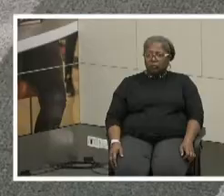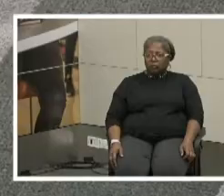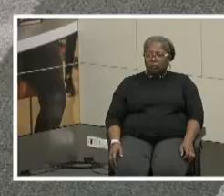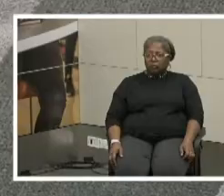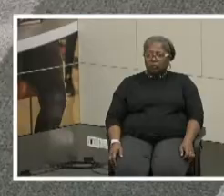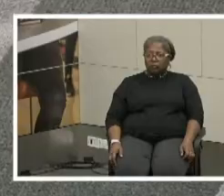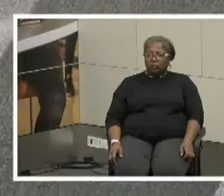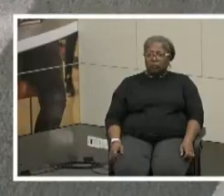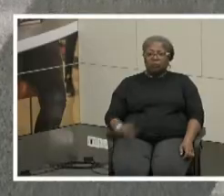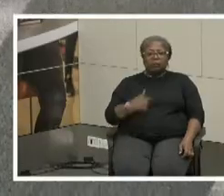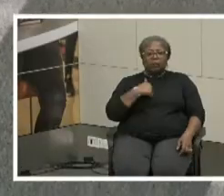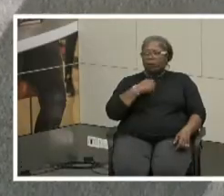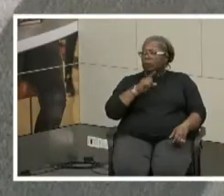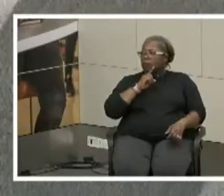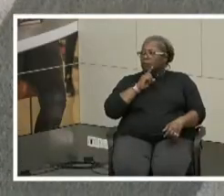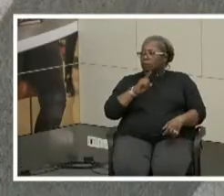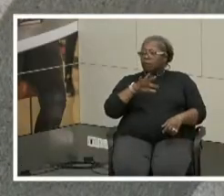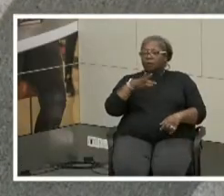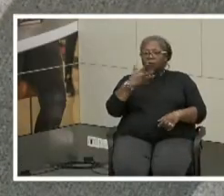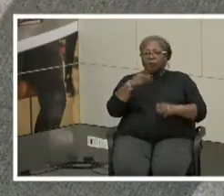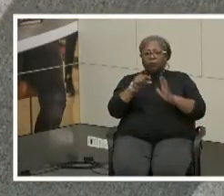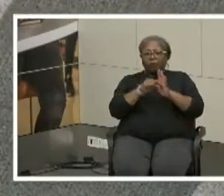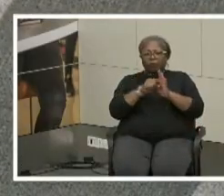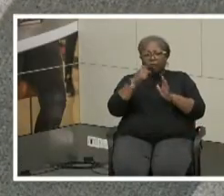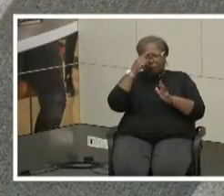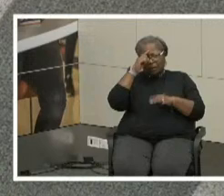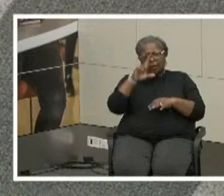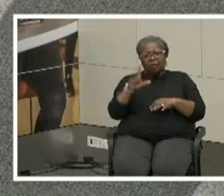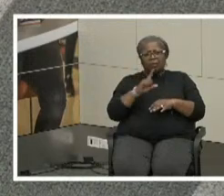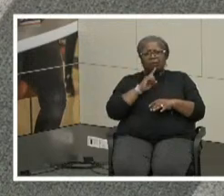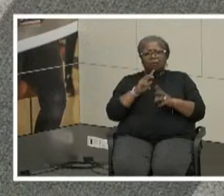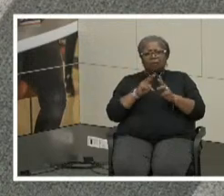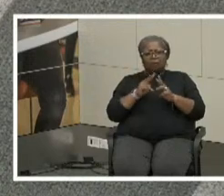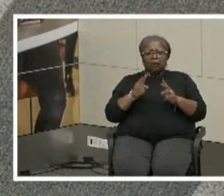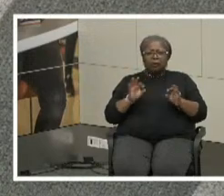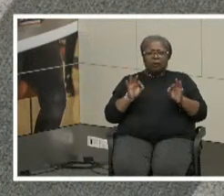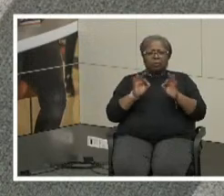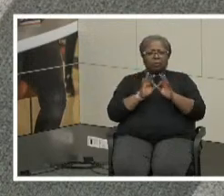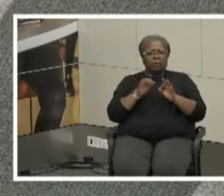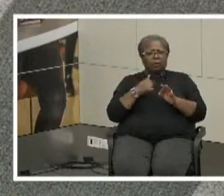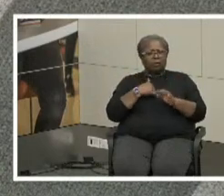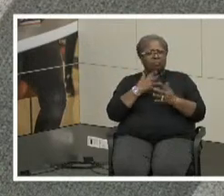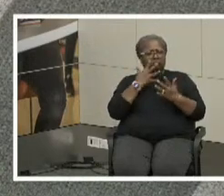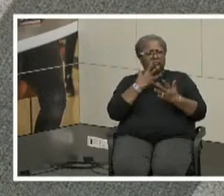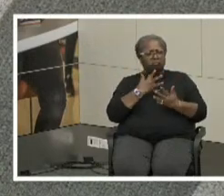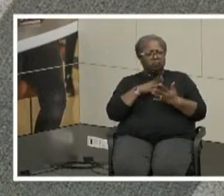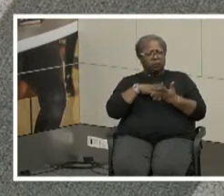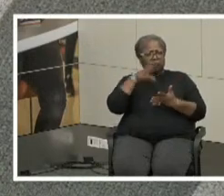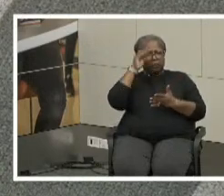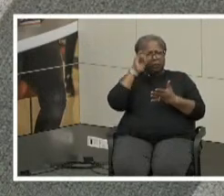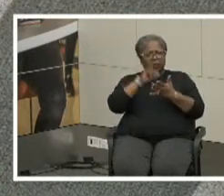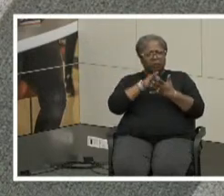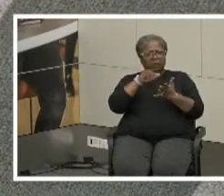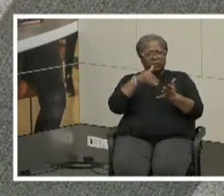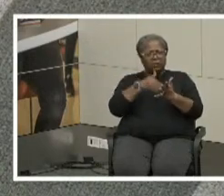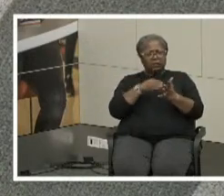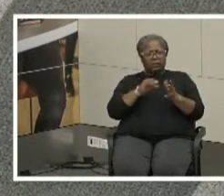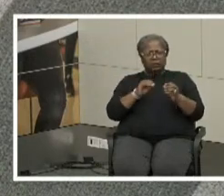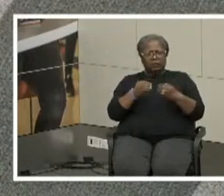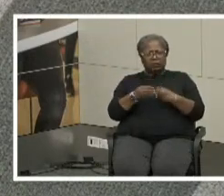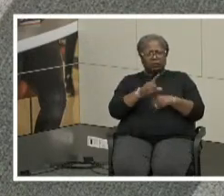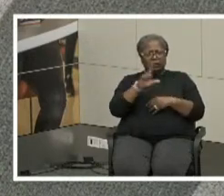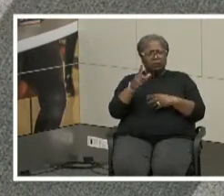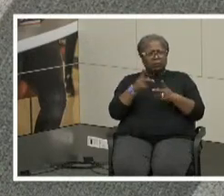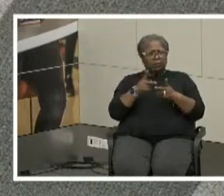up I am a fifth grader and I think libraries are very important I was sad to learn that the central office